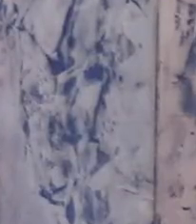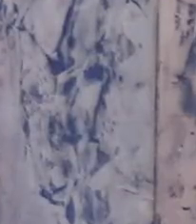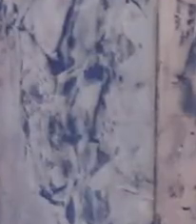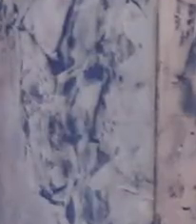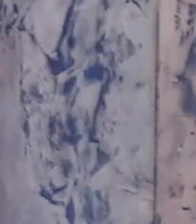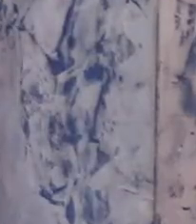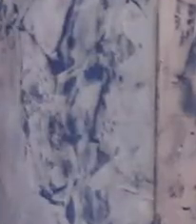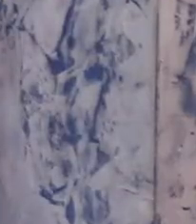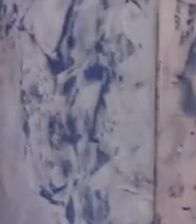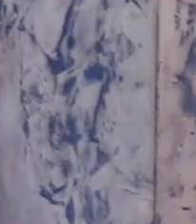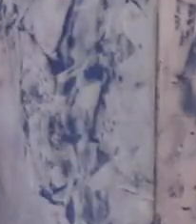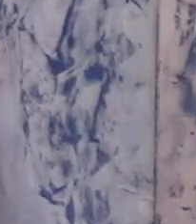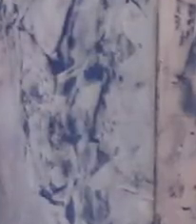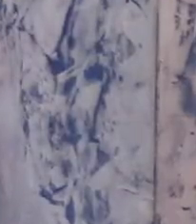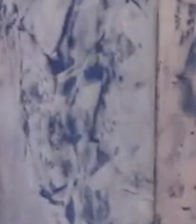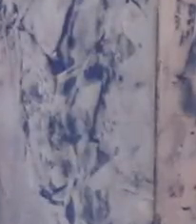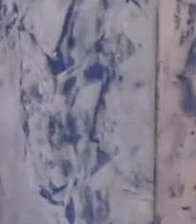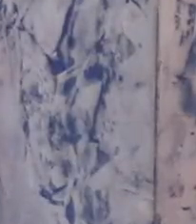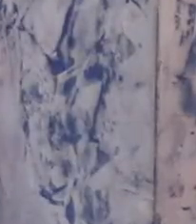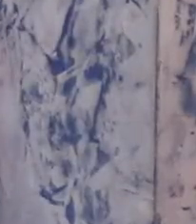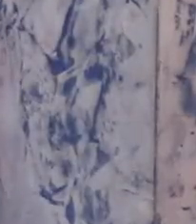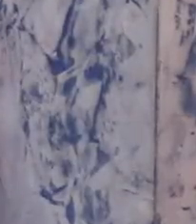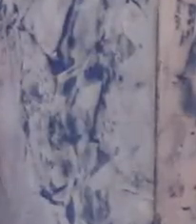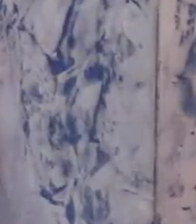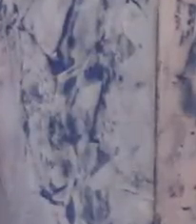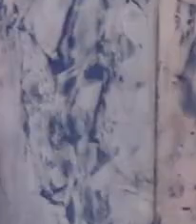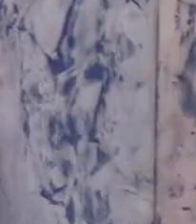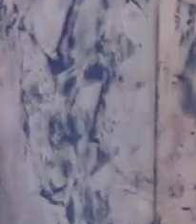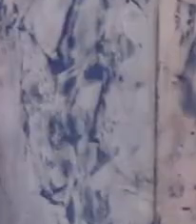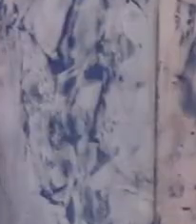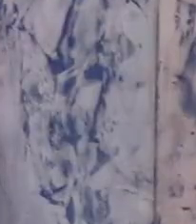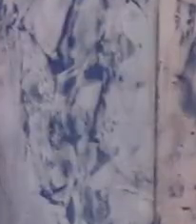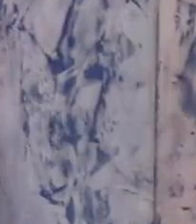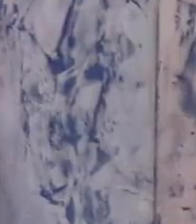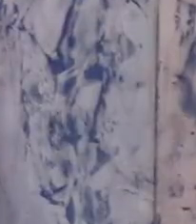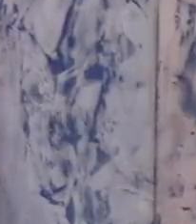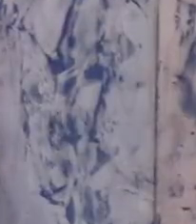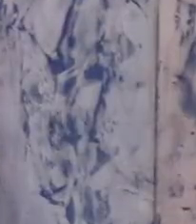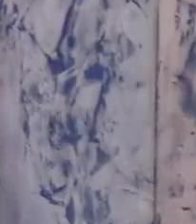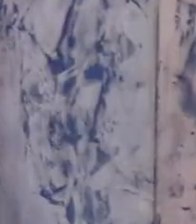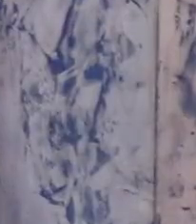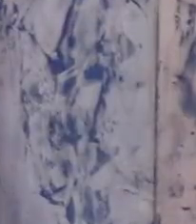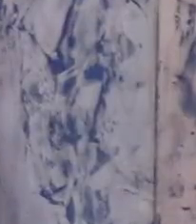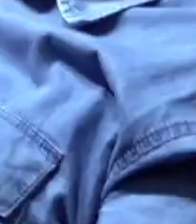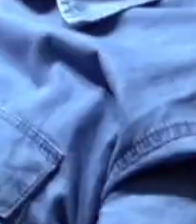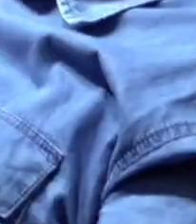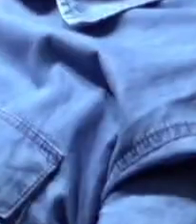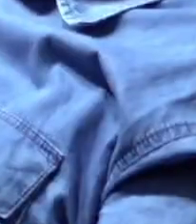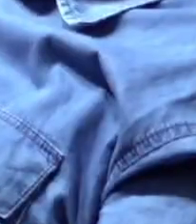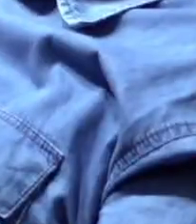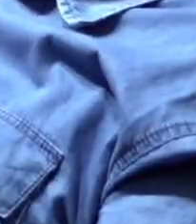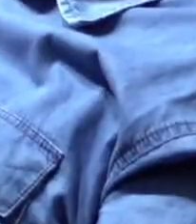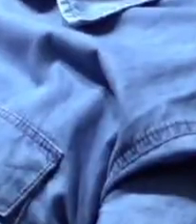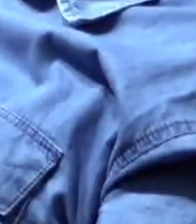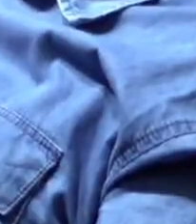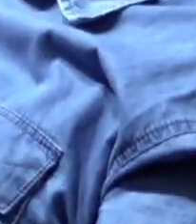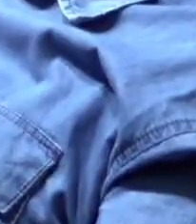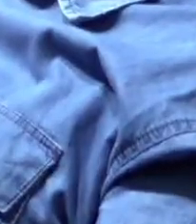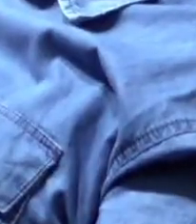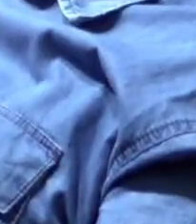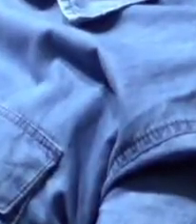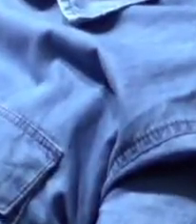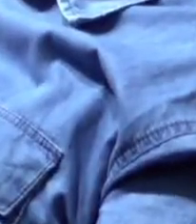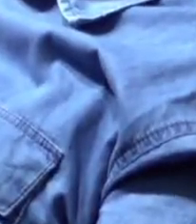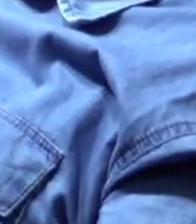Kenya is not going to backtrack in supporting a fellow southern country, global south country, Haiti, to restore